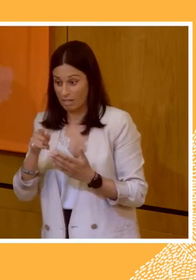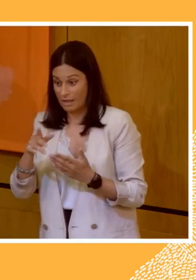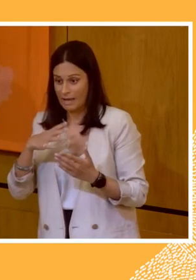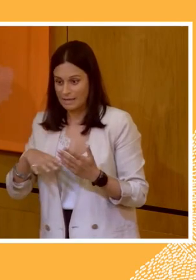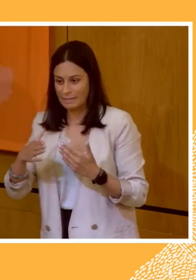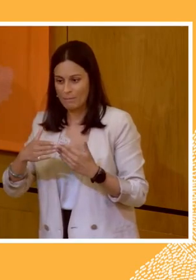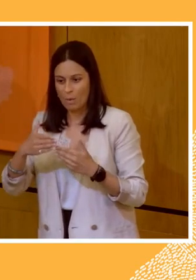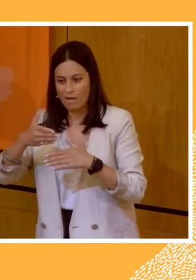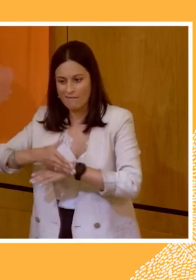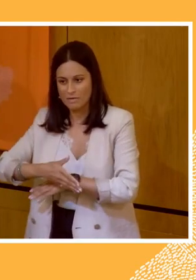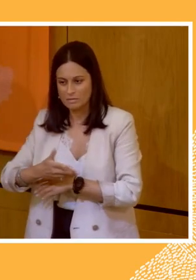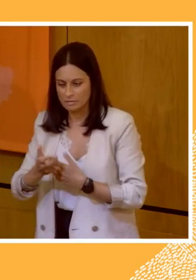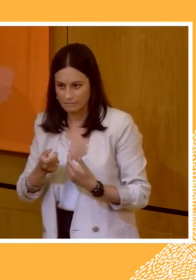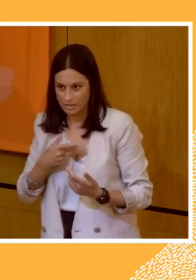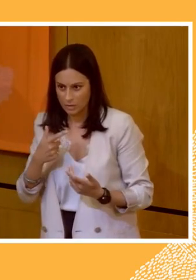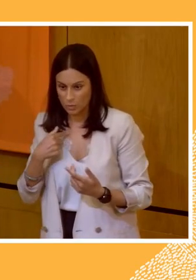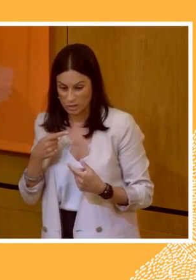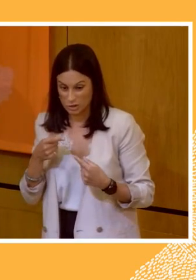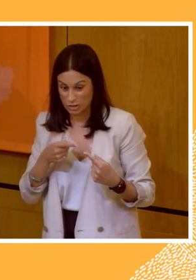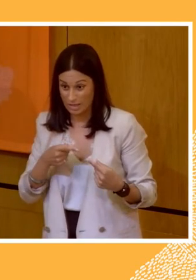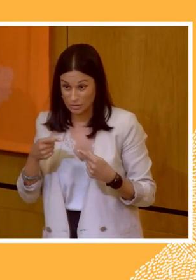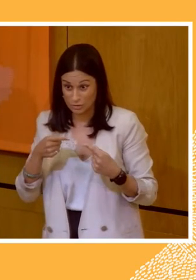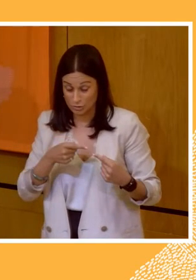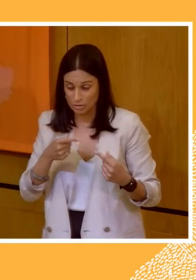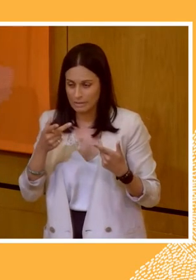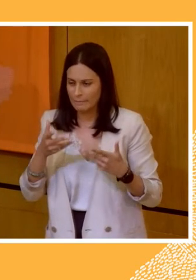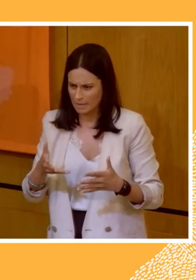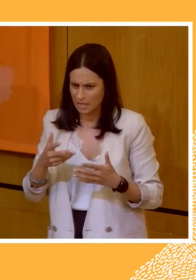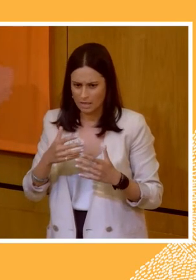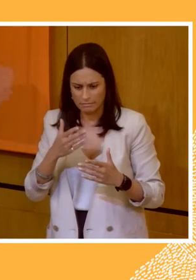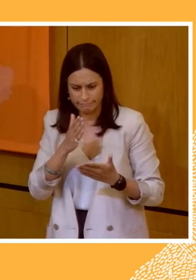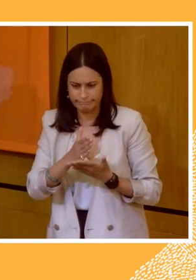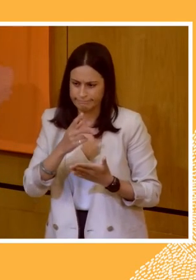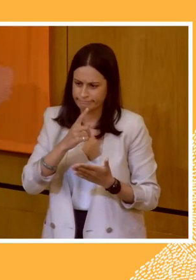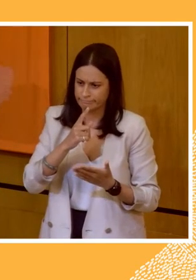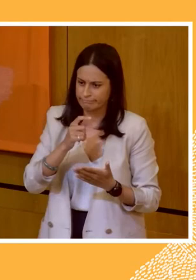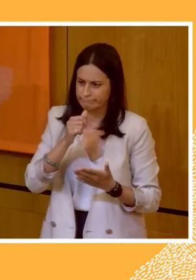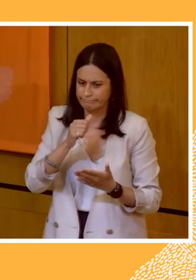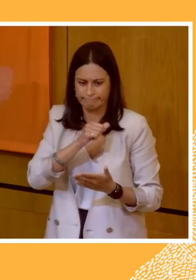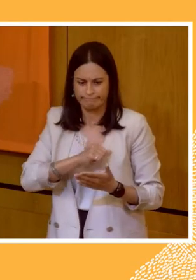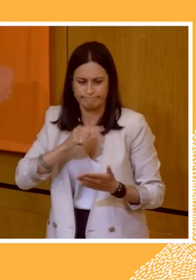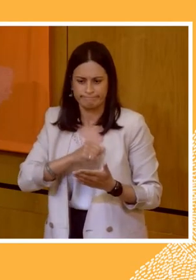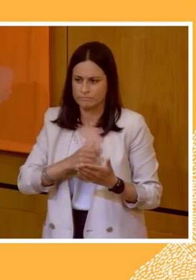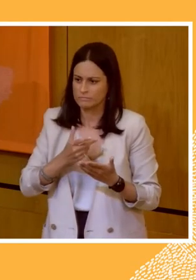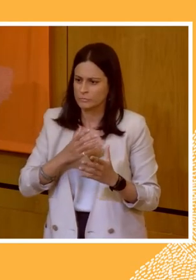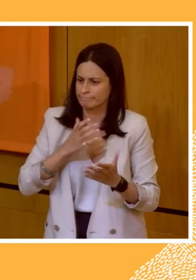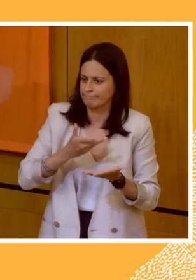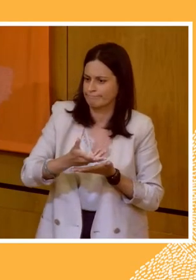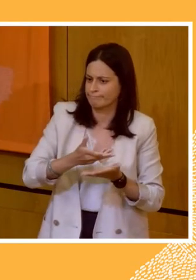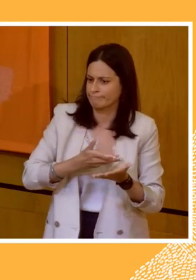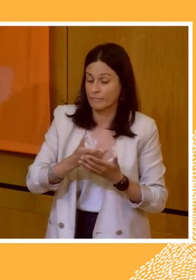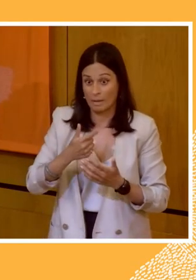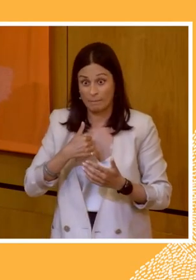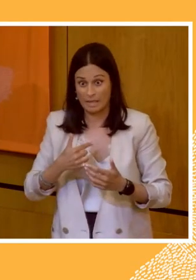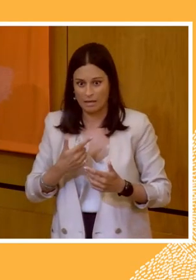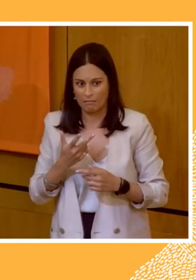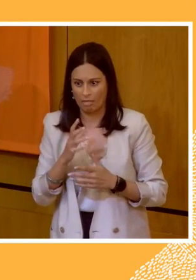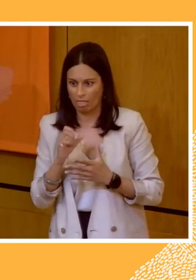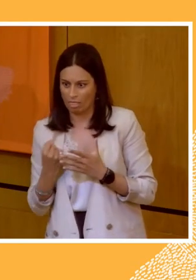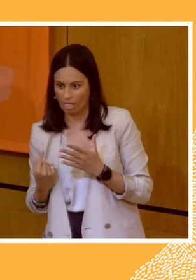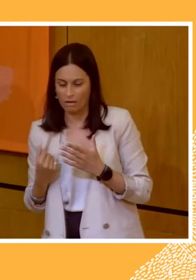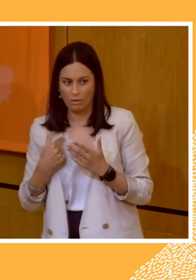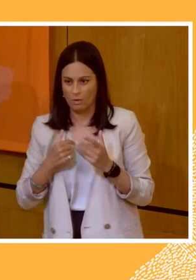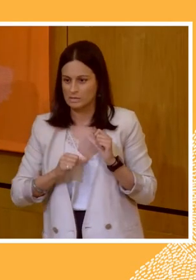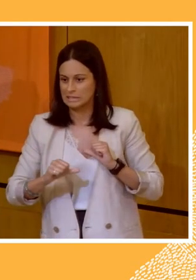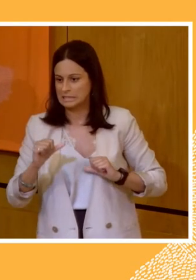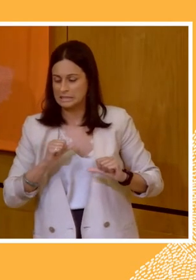requires a lot more effort. And we challenge each other. We have honest conversations. I don't believe in shying away. I don't